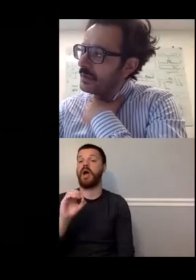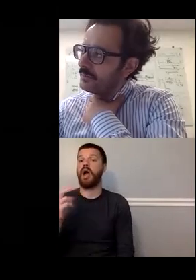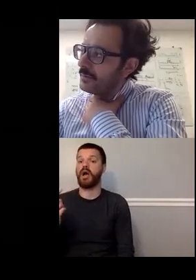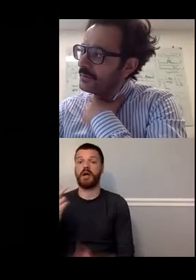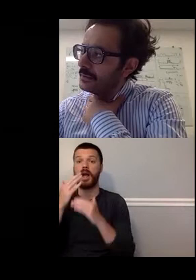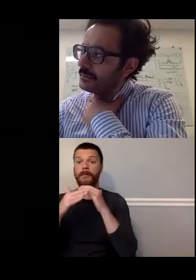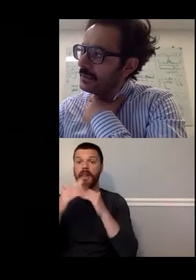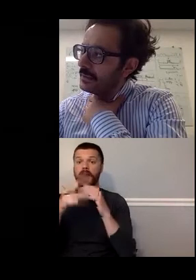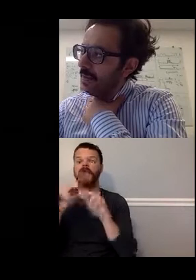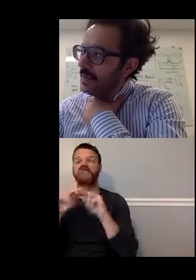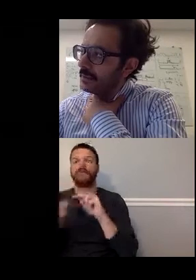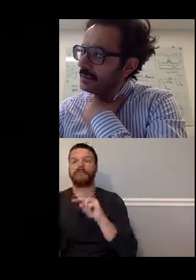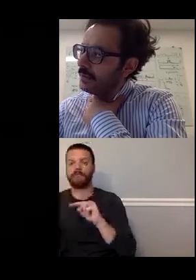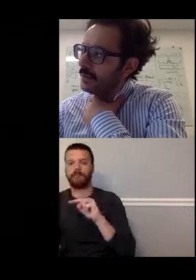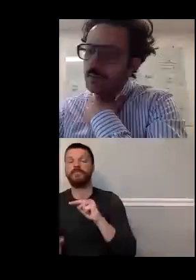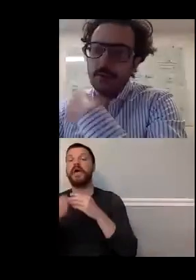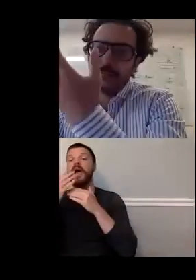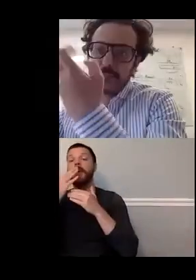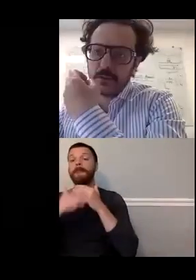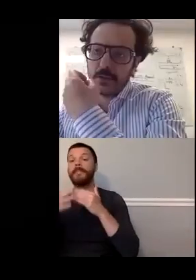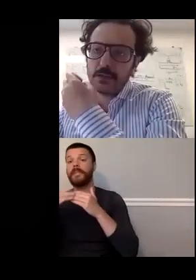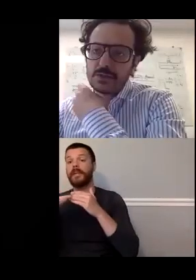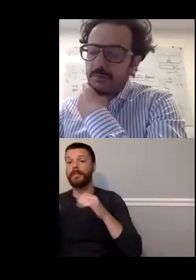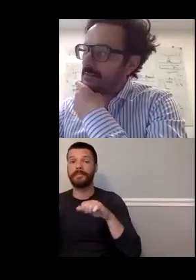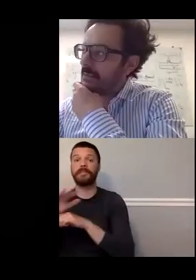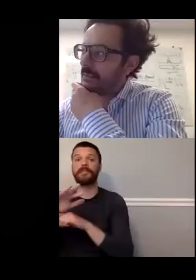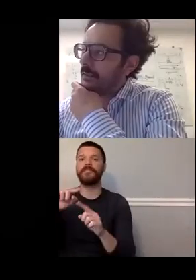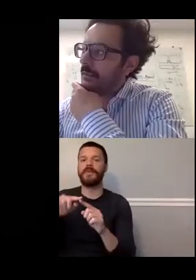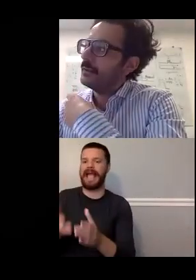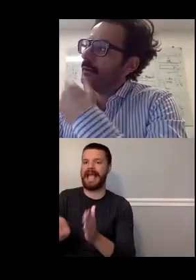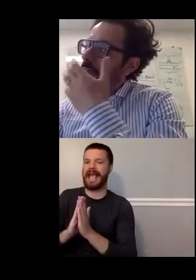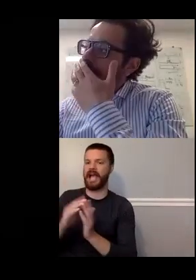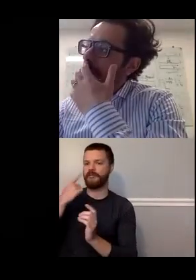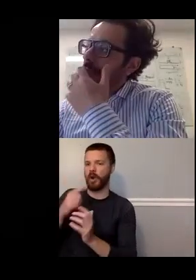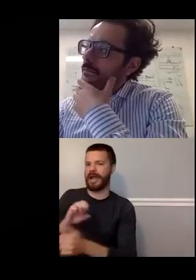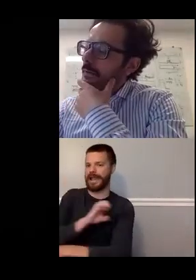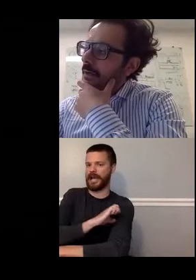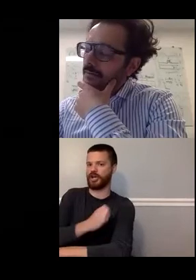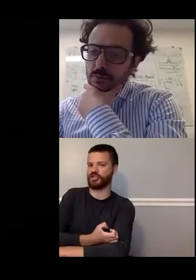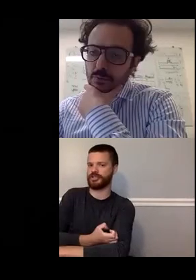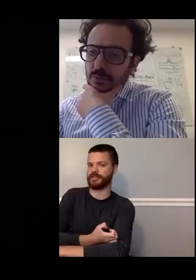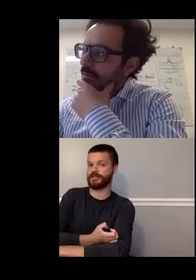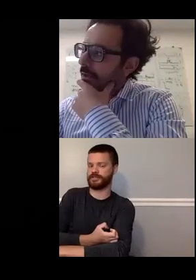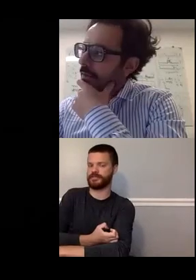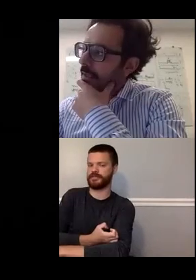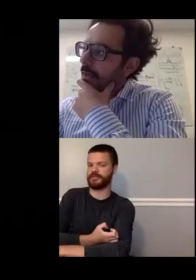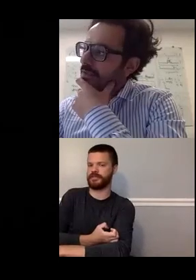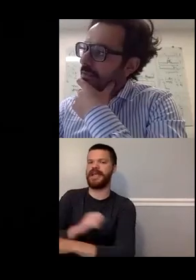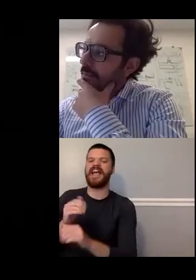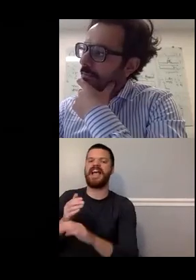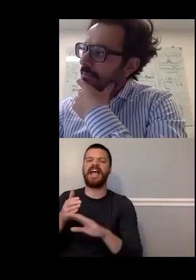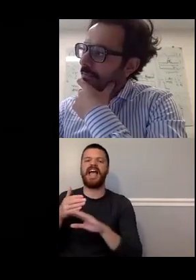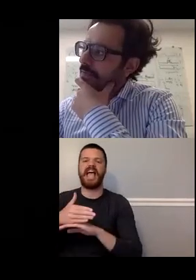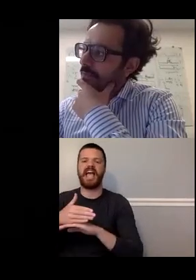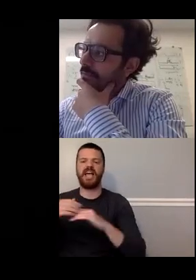as blood flows into the area asking for energy, basically, after neuronal firing. And our